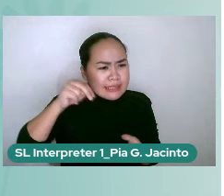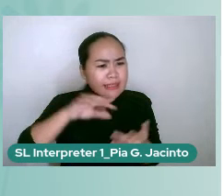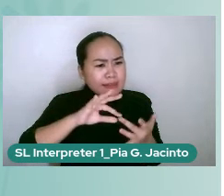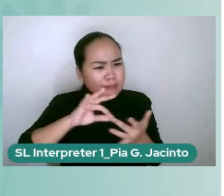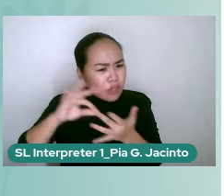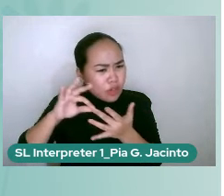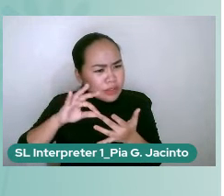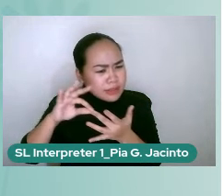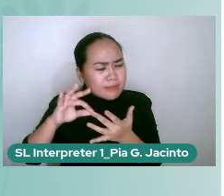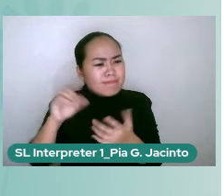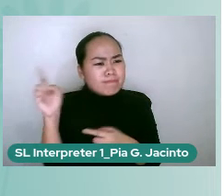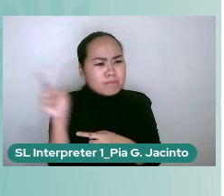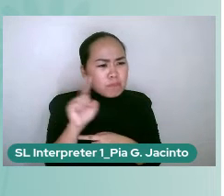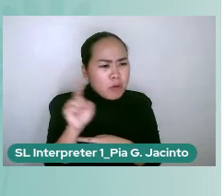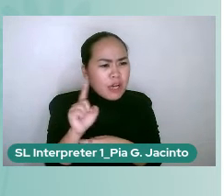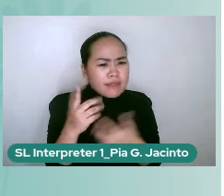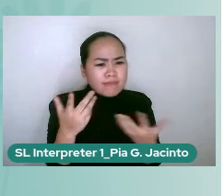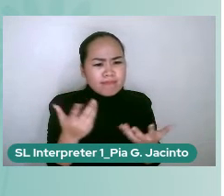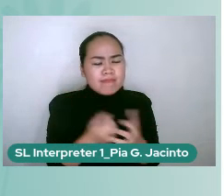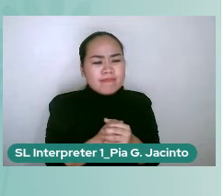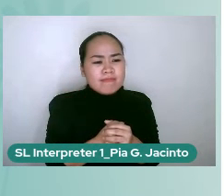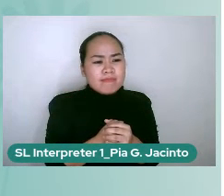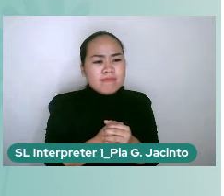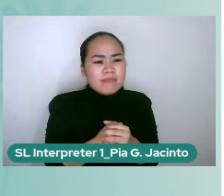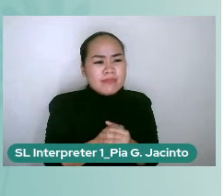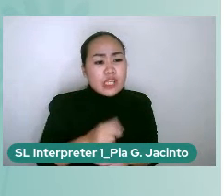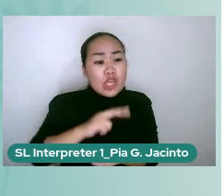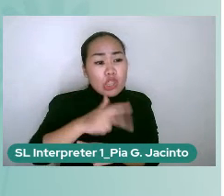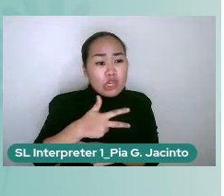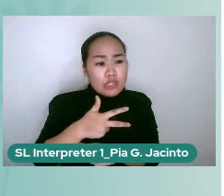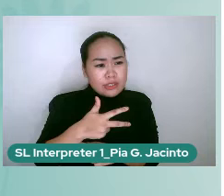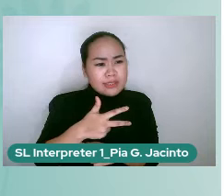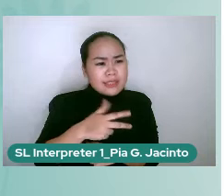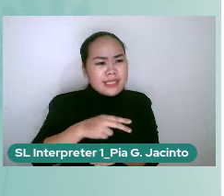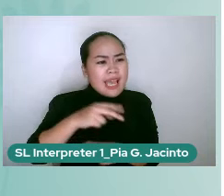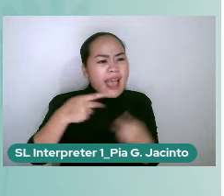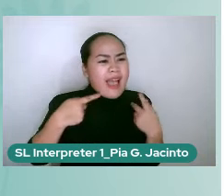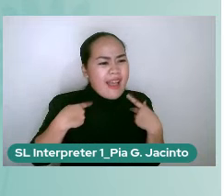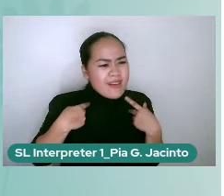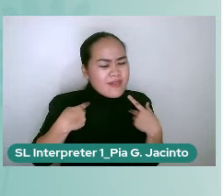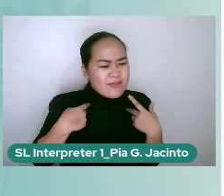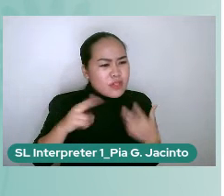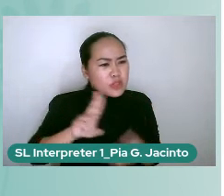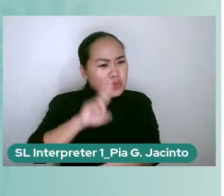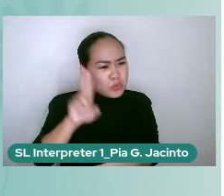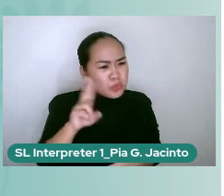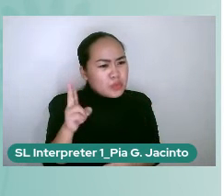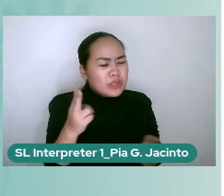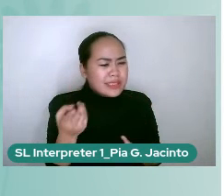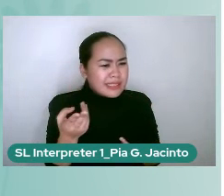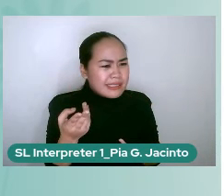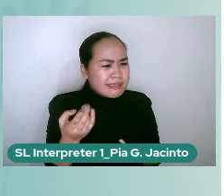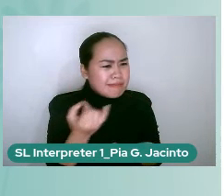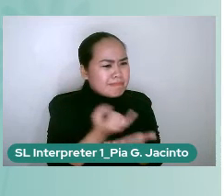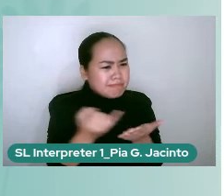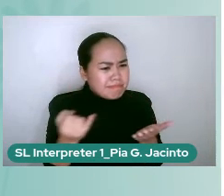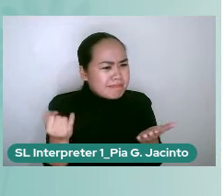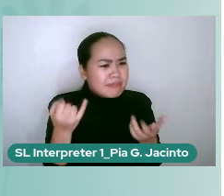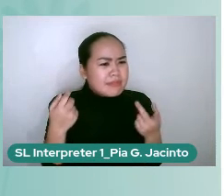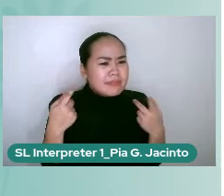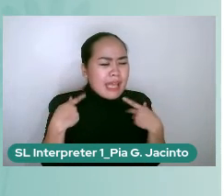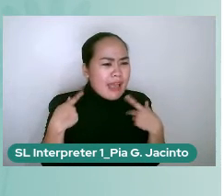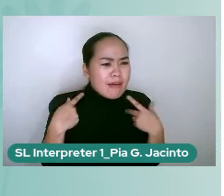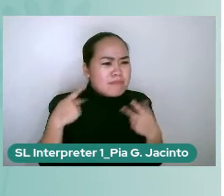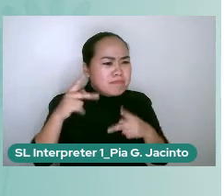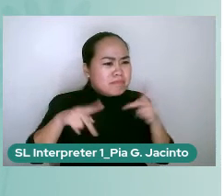them towards action? Third, we have the instruments, we have the tools, and in the region, you have the solidarity through an